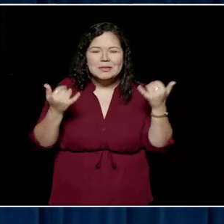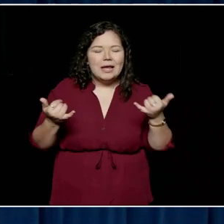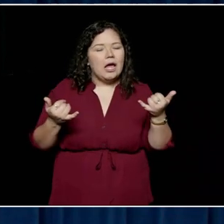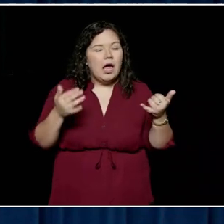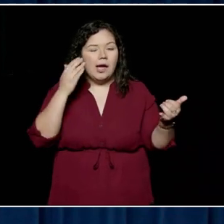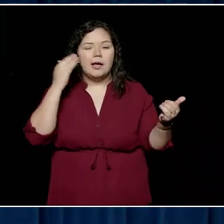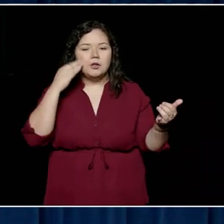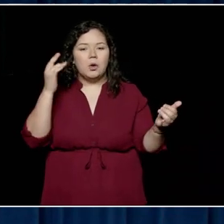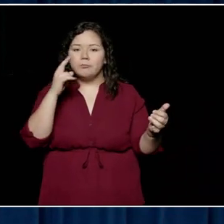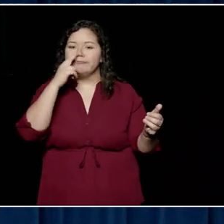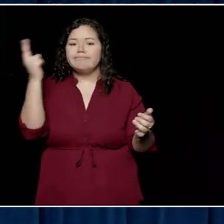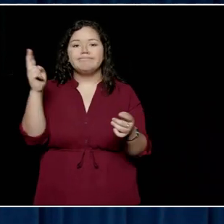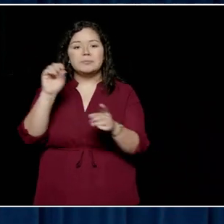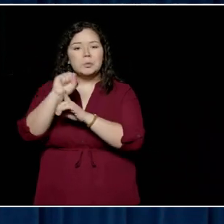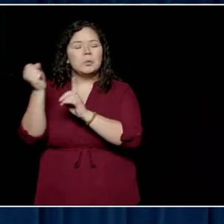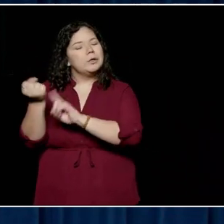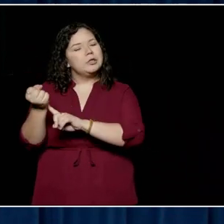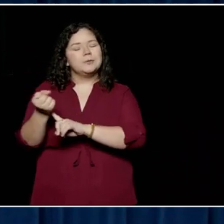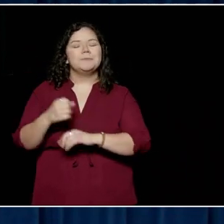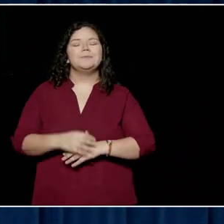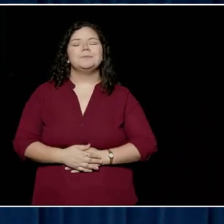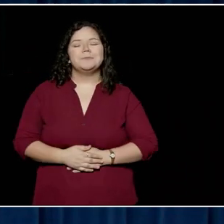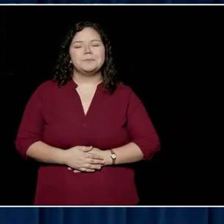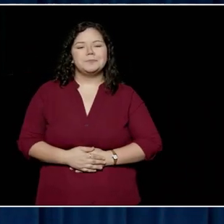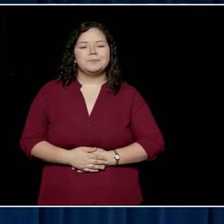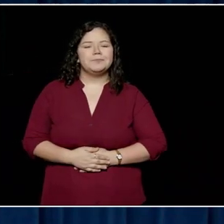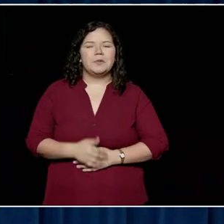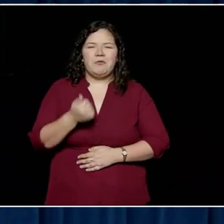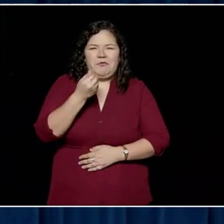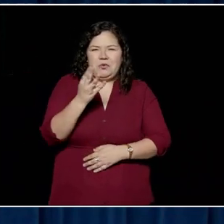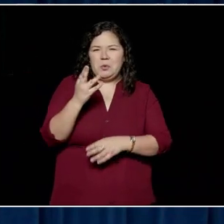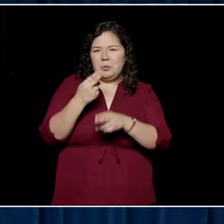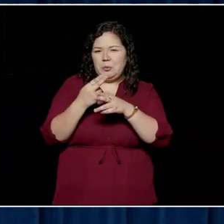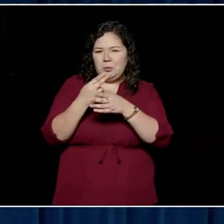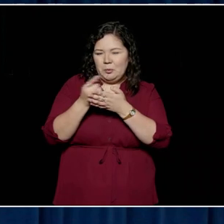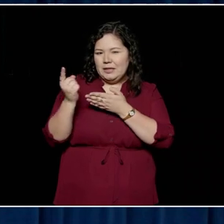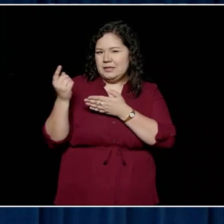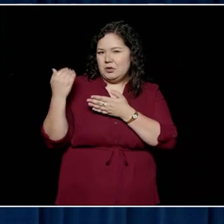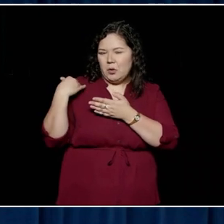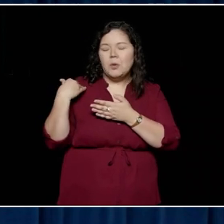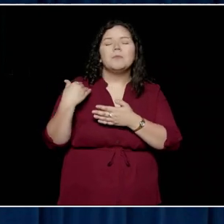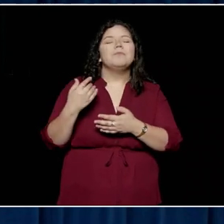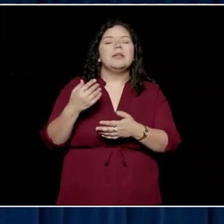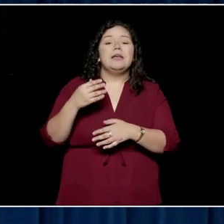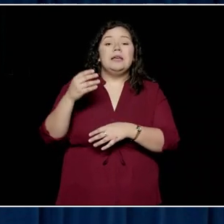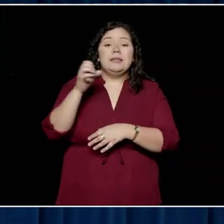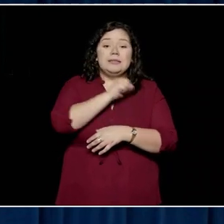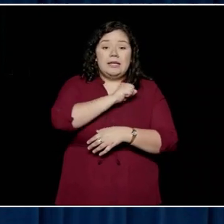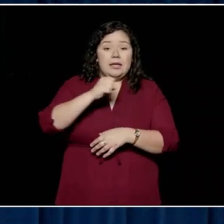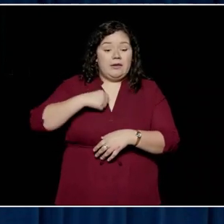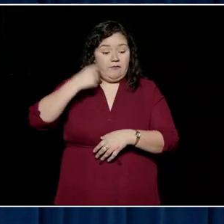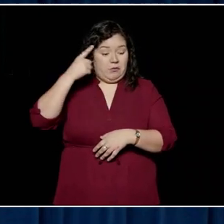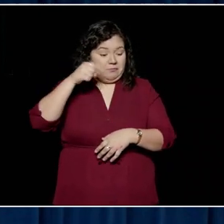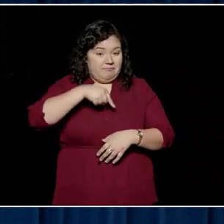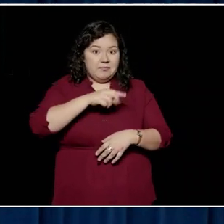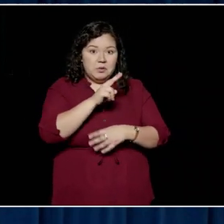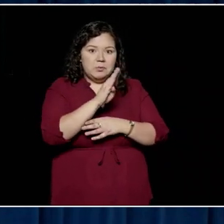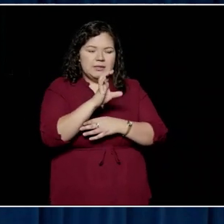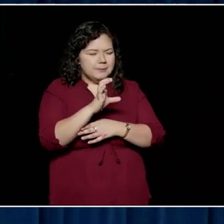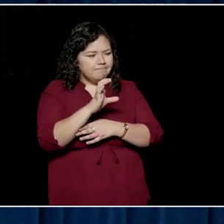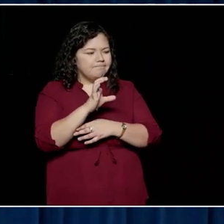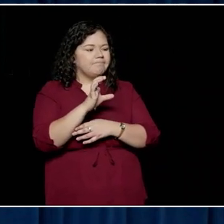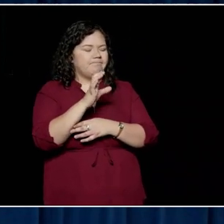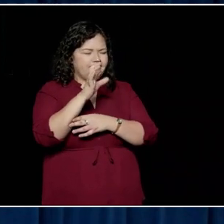the circumstances are a bit unusual. A few short weeks ago, the Senate of this university met to review